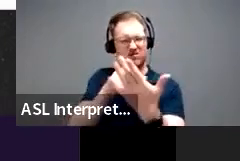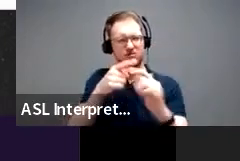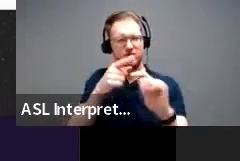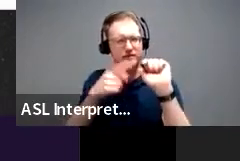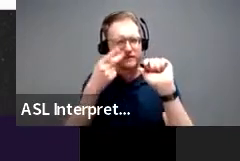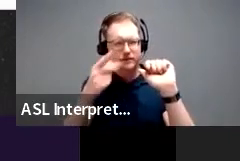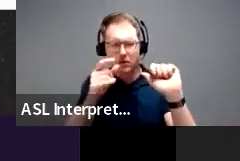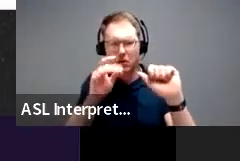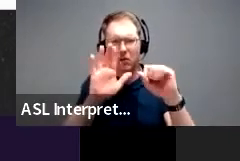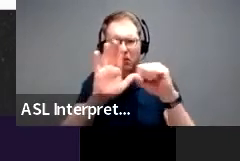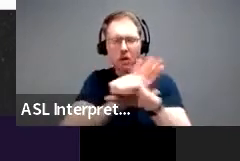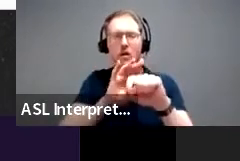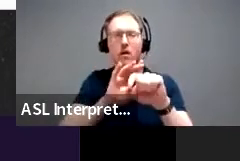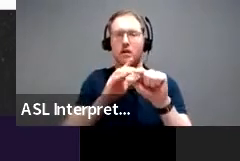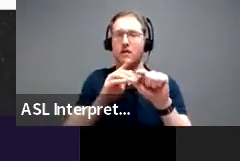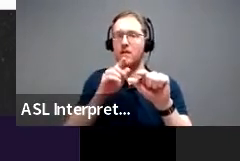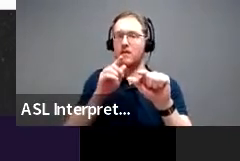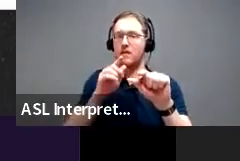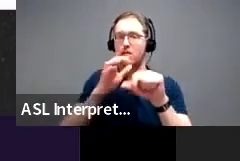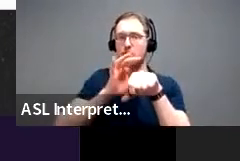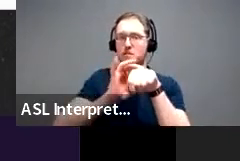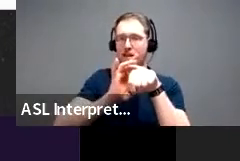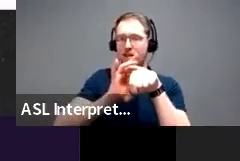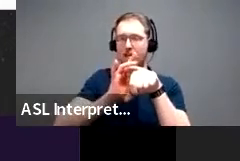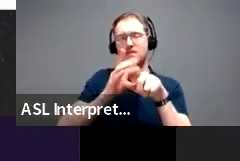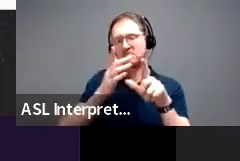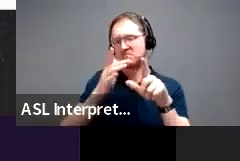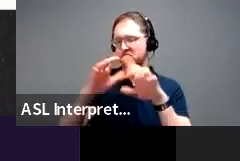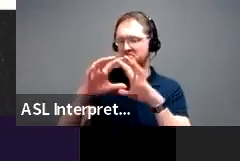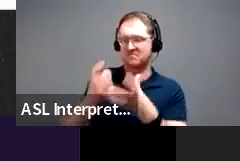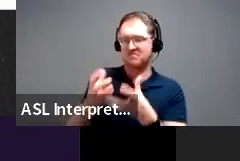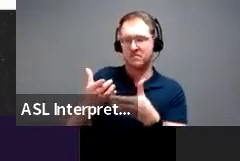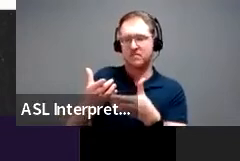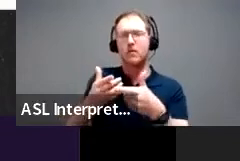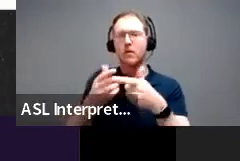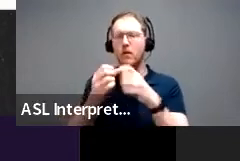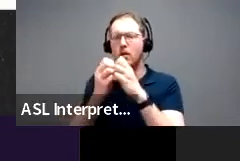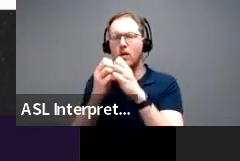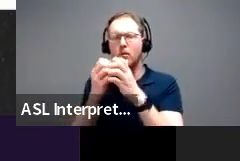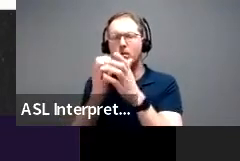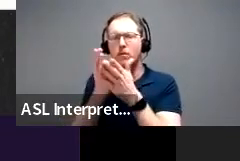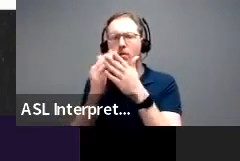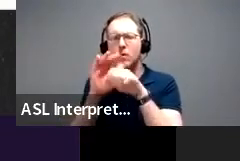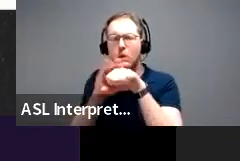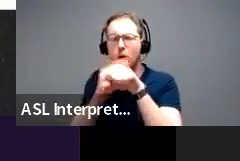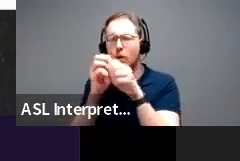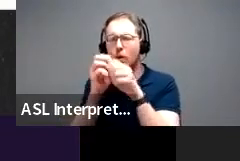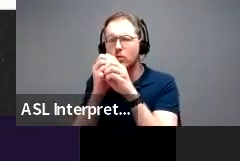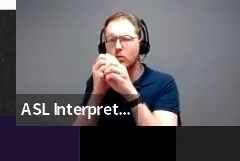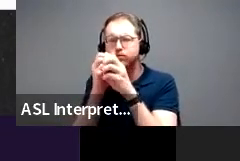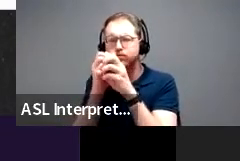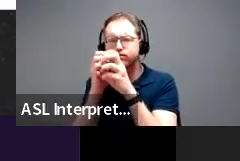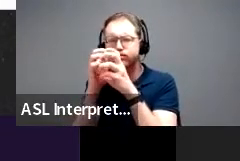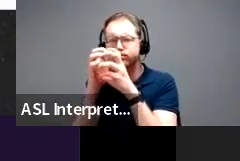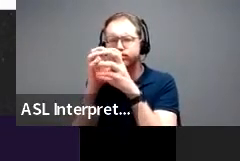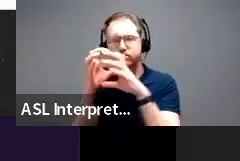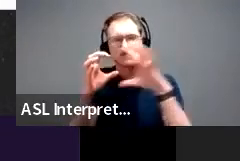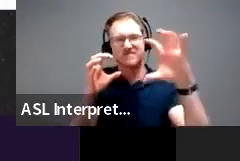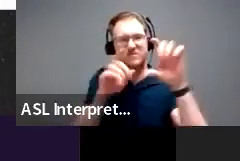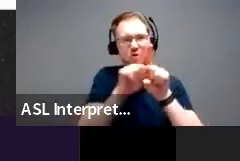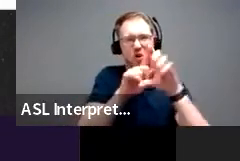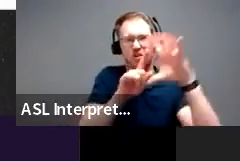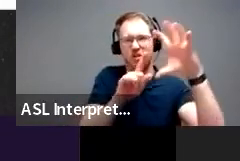particular case, there's a planet a few times the mass of Jupiter forming just off of the center of this young